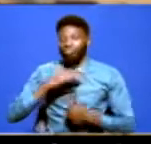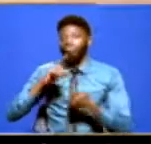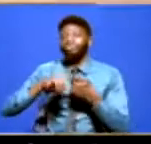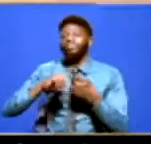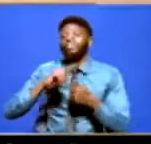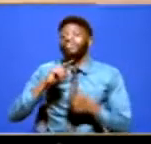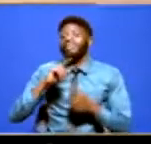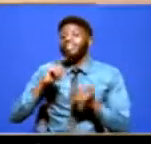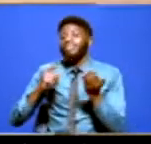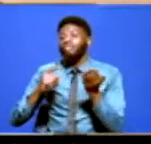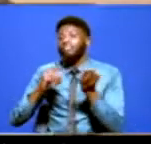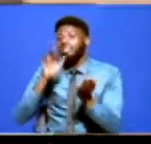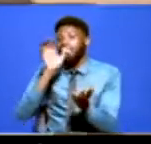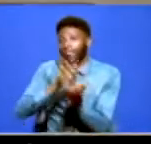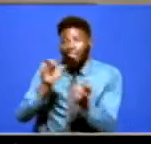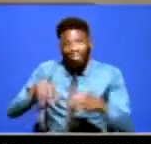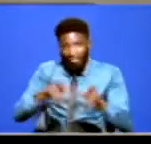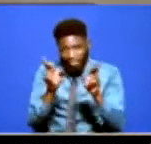experiencing drought.